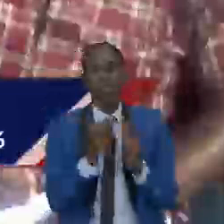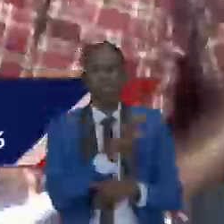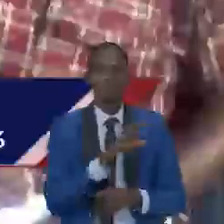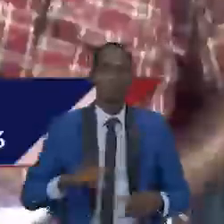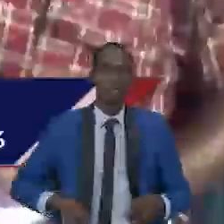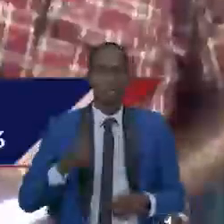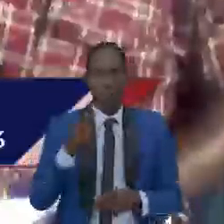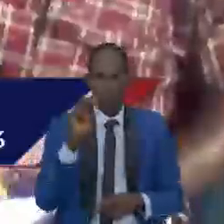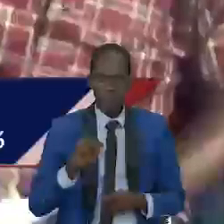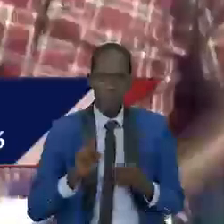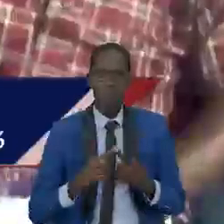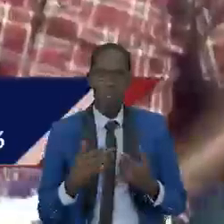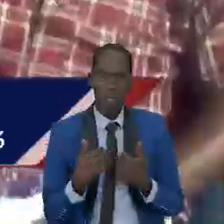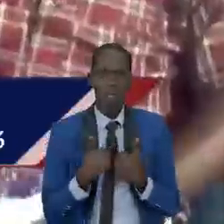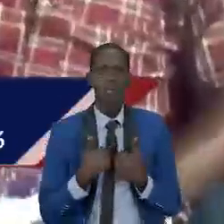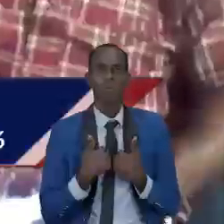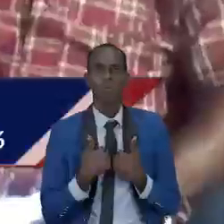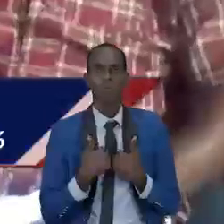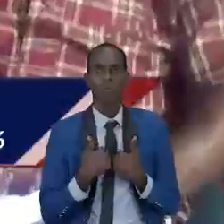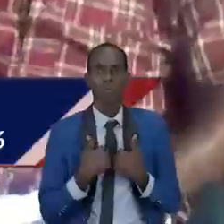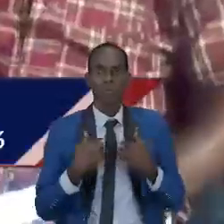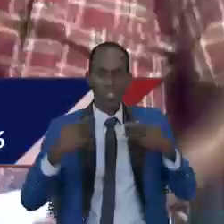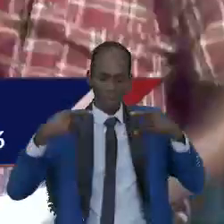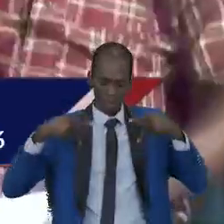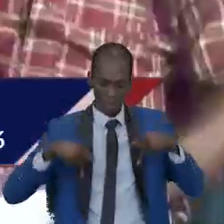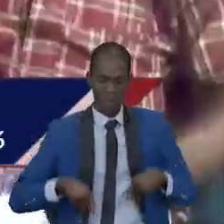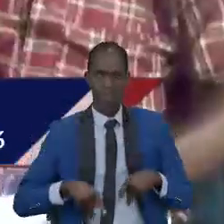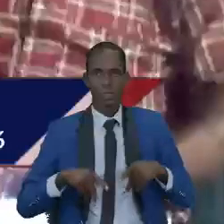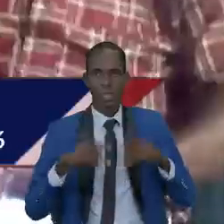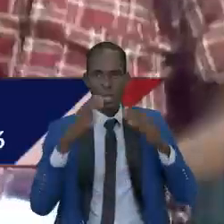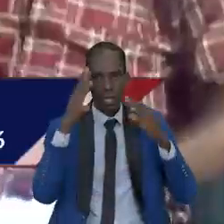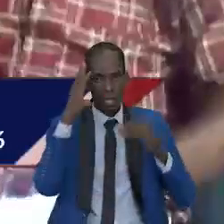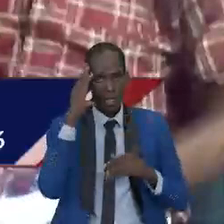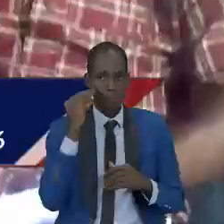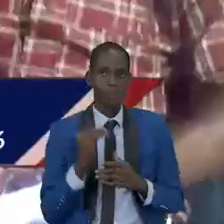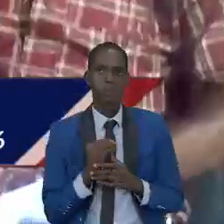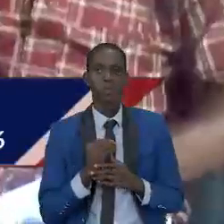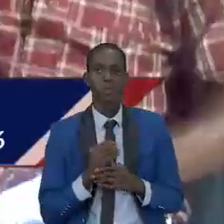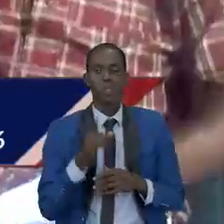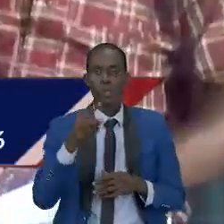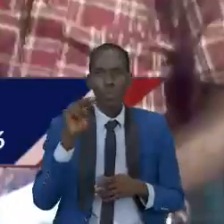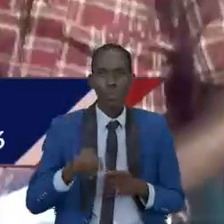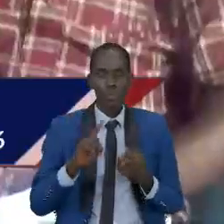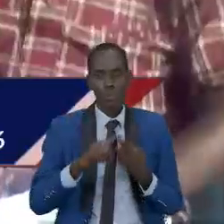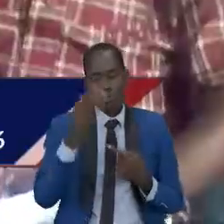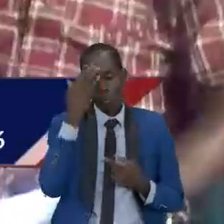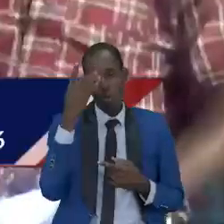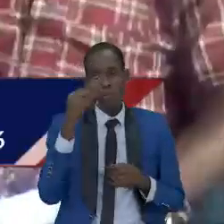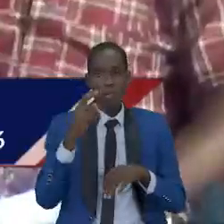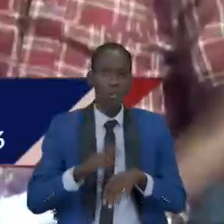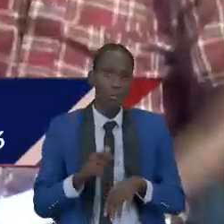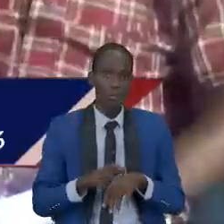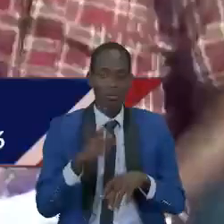to have personal experience, and you need to know the time,